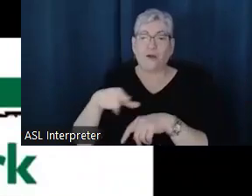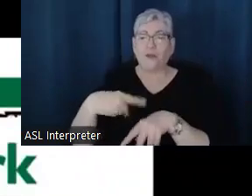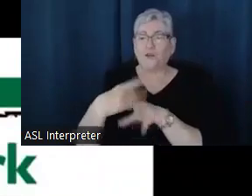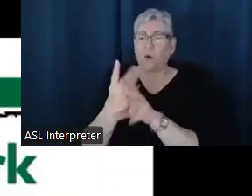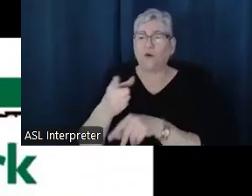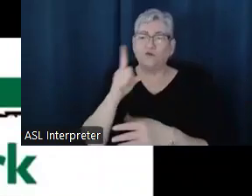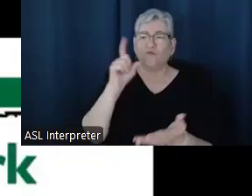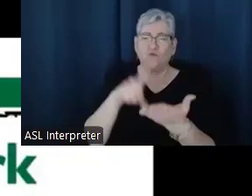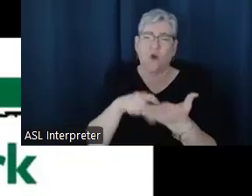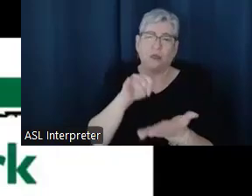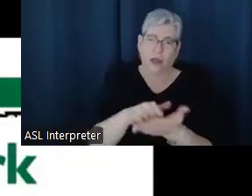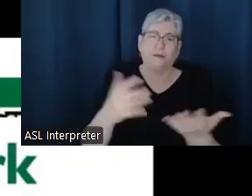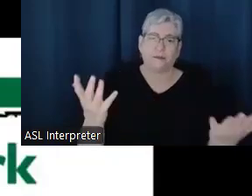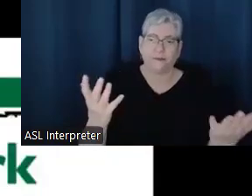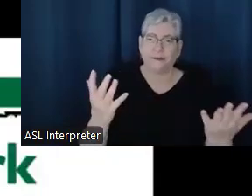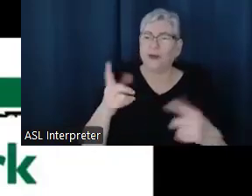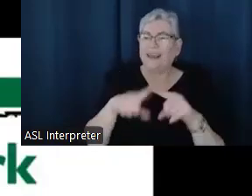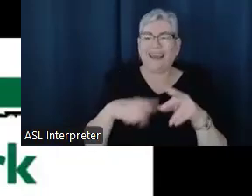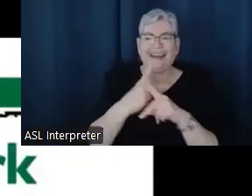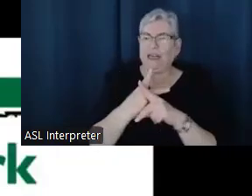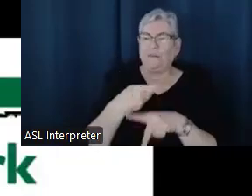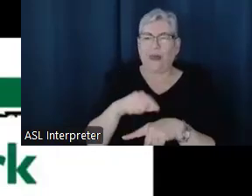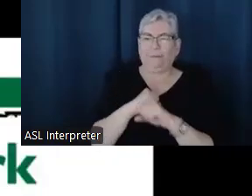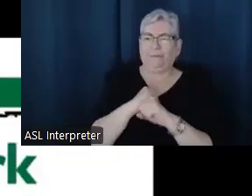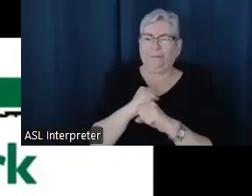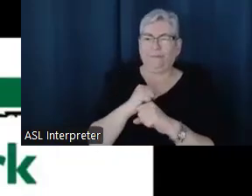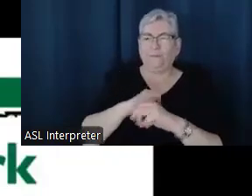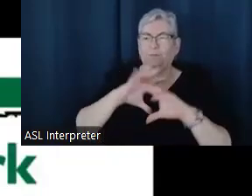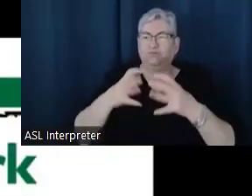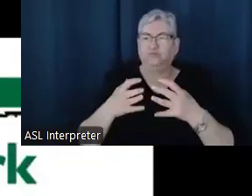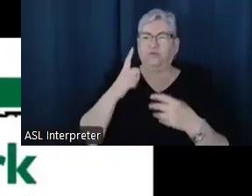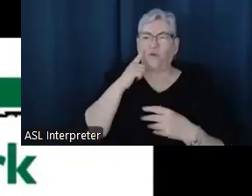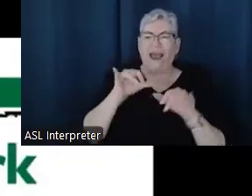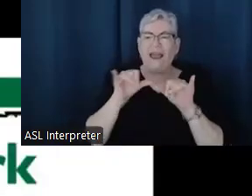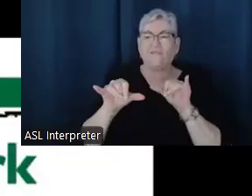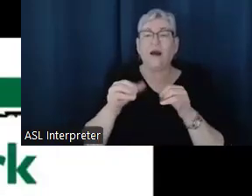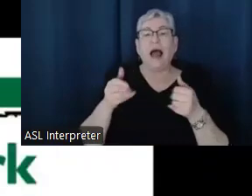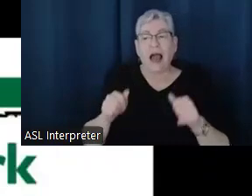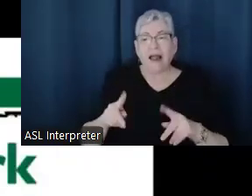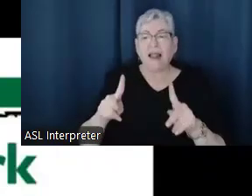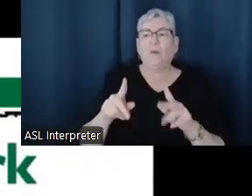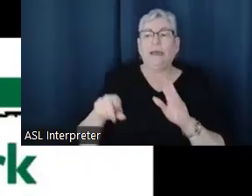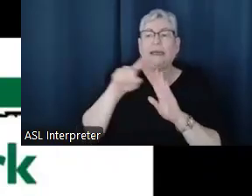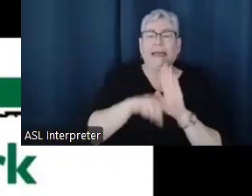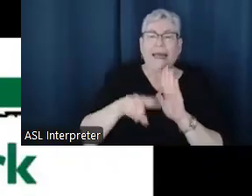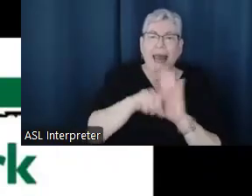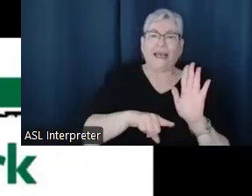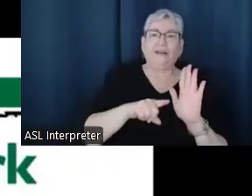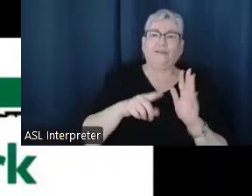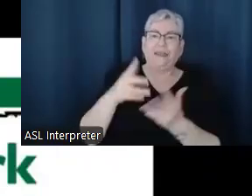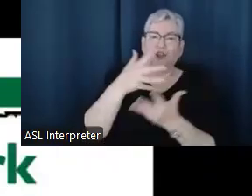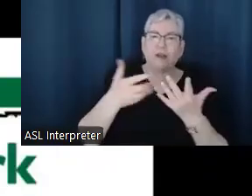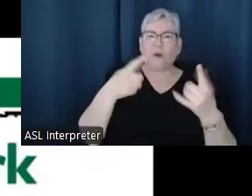this. We can't keep that around them forever. So allowing the negative interactions to occur in an environment where